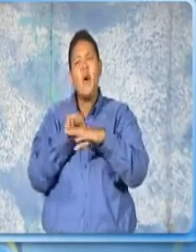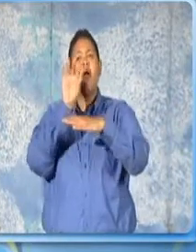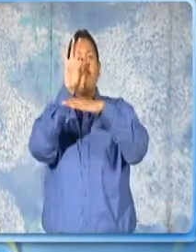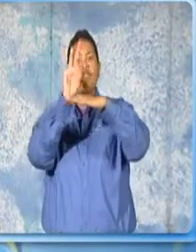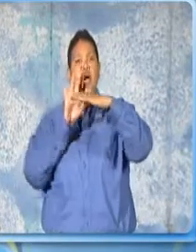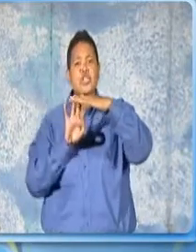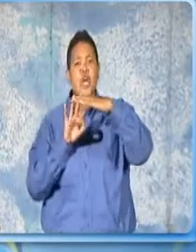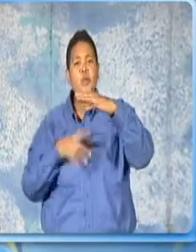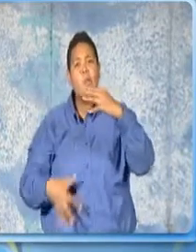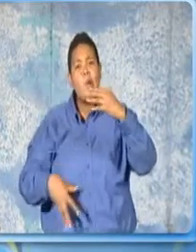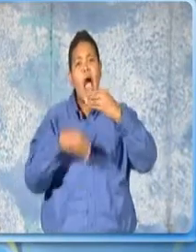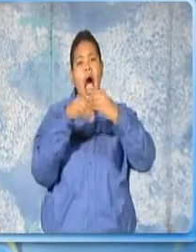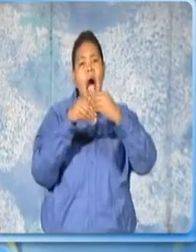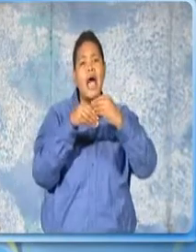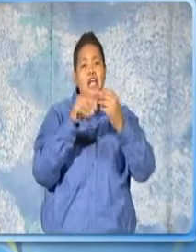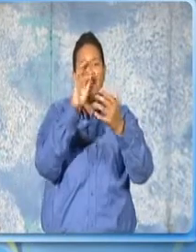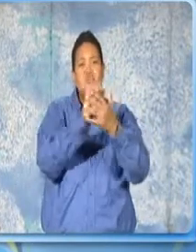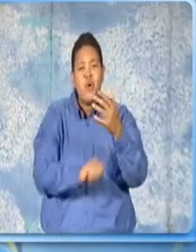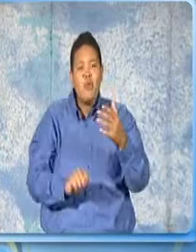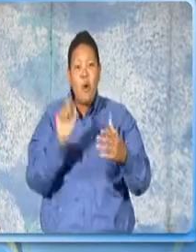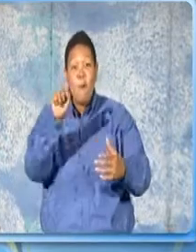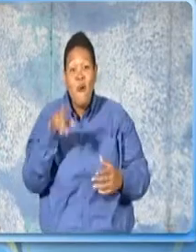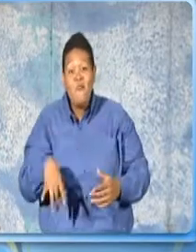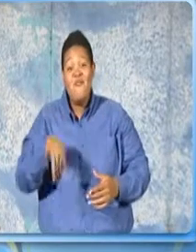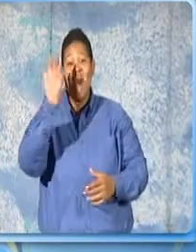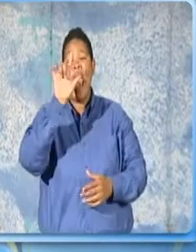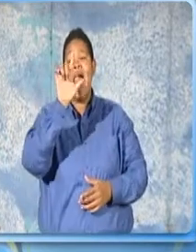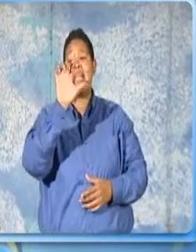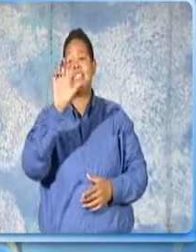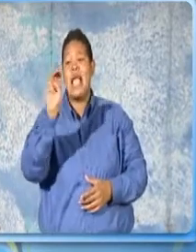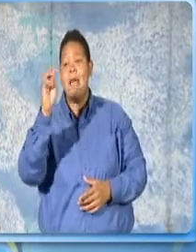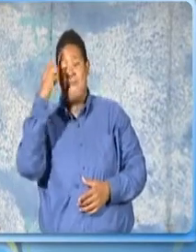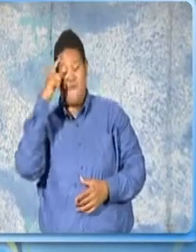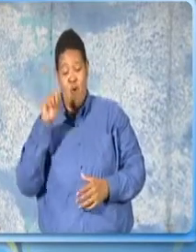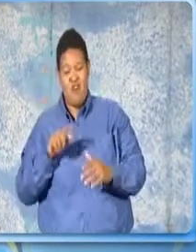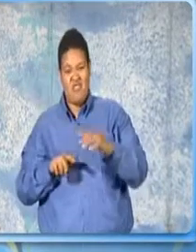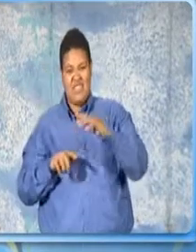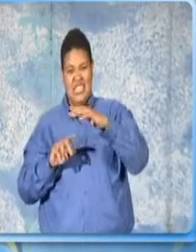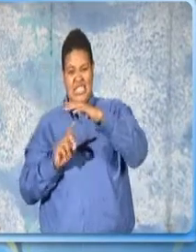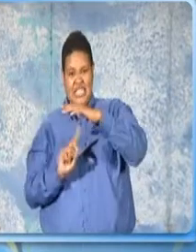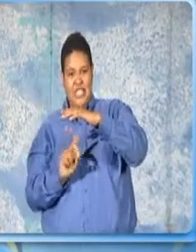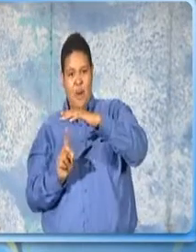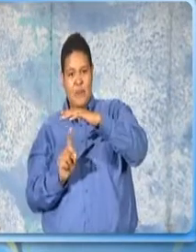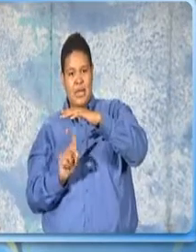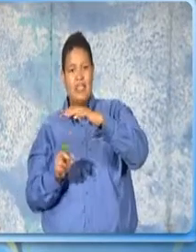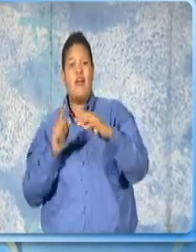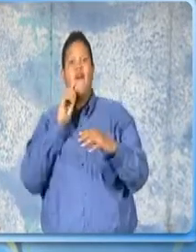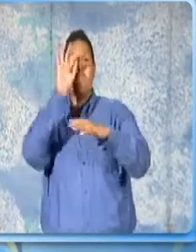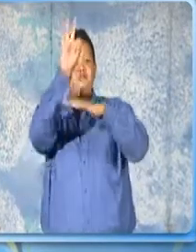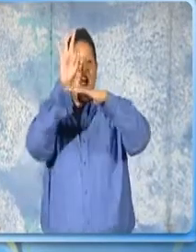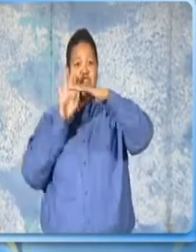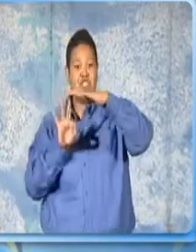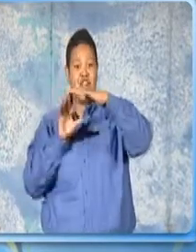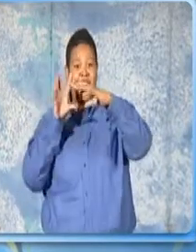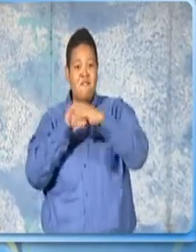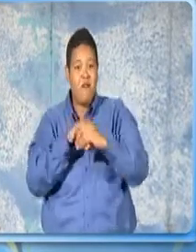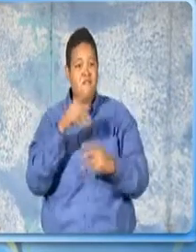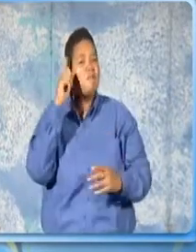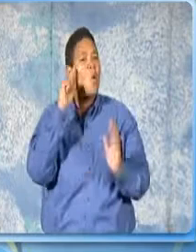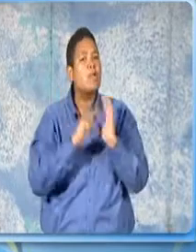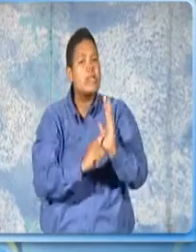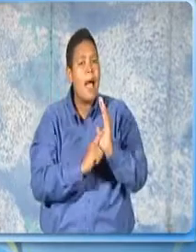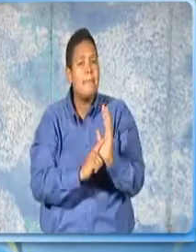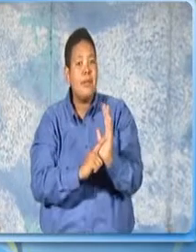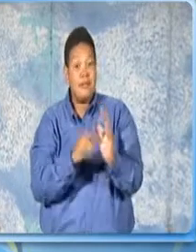and subtract, we must find the LCM of the denominators of the fractions involved. For instance, in